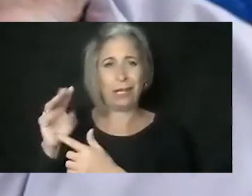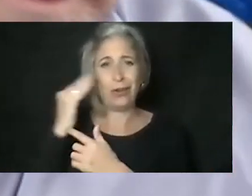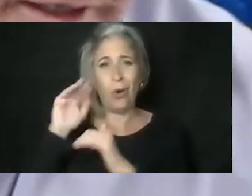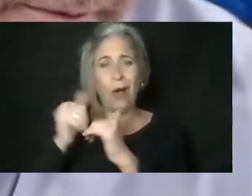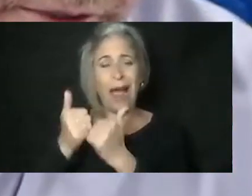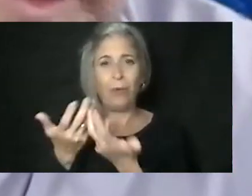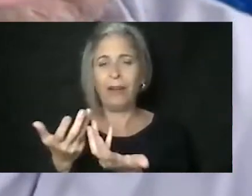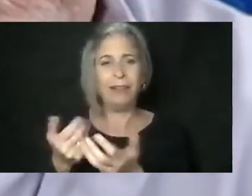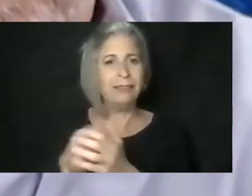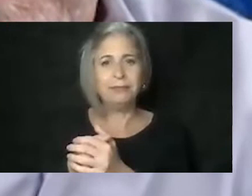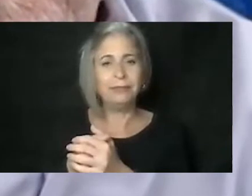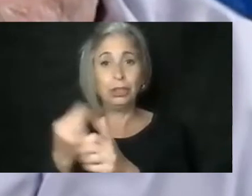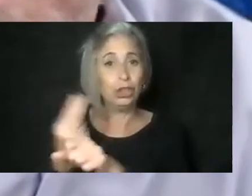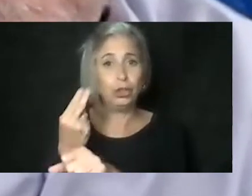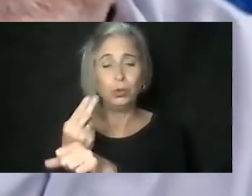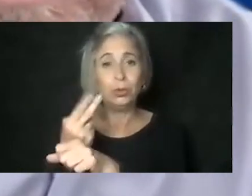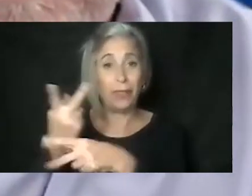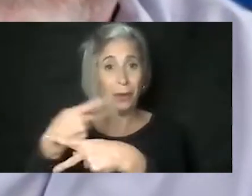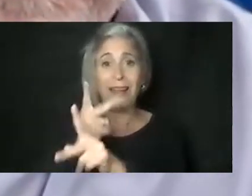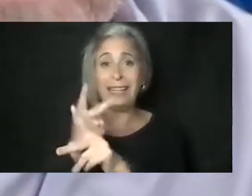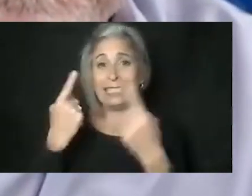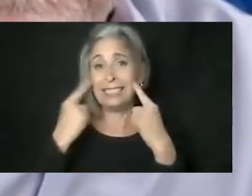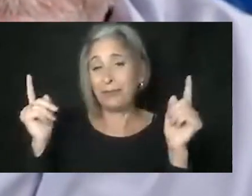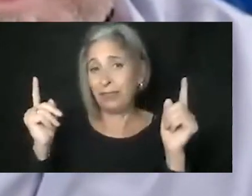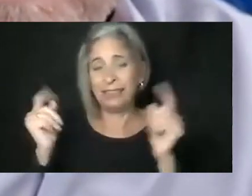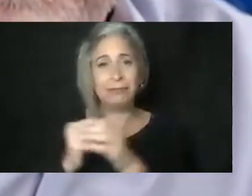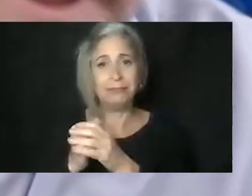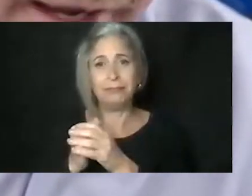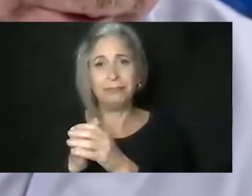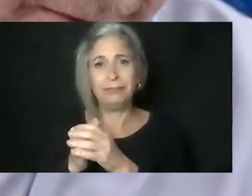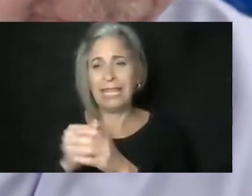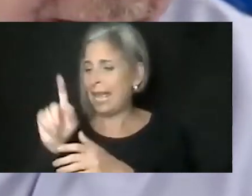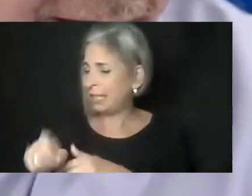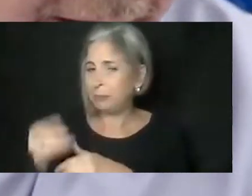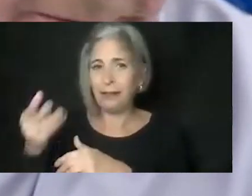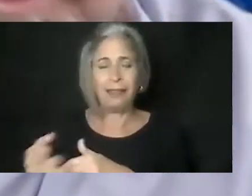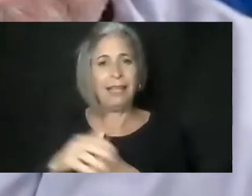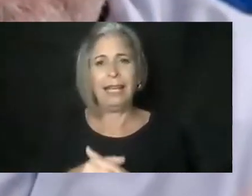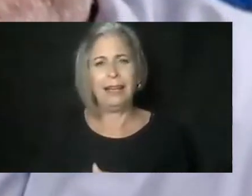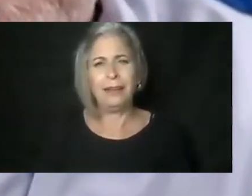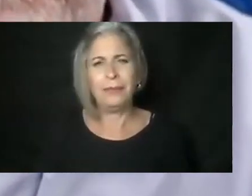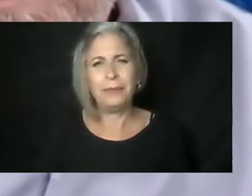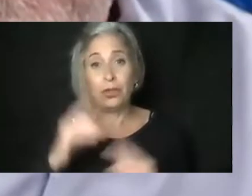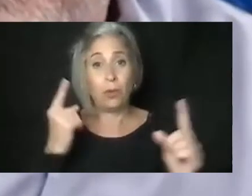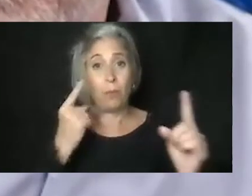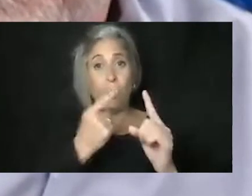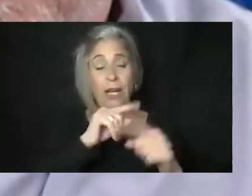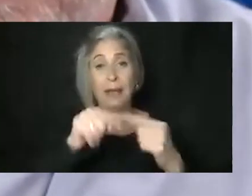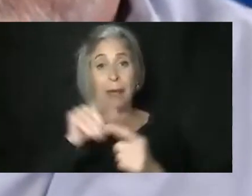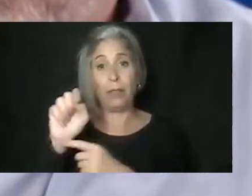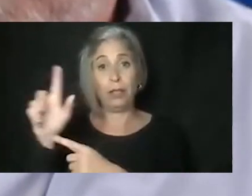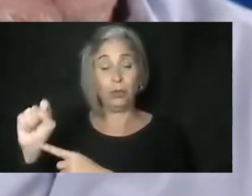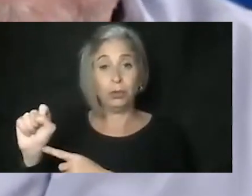to use their products accessibly. I mean, it absolutely has to be that way. To your point about like making the